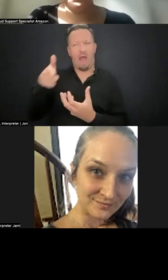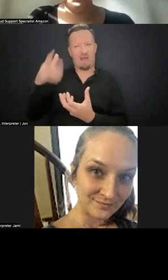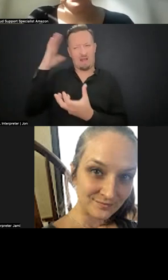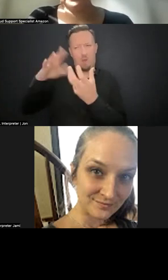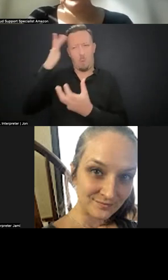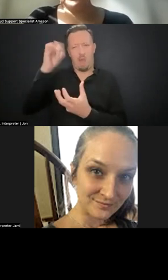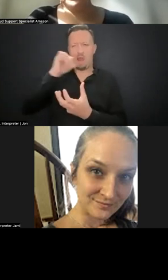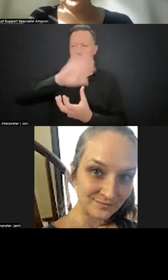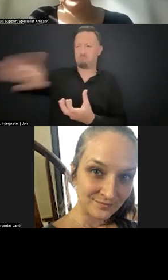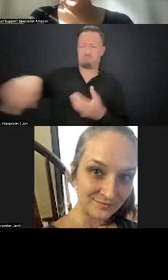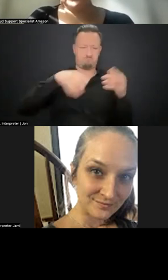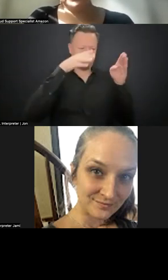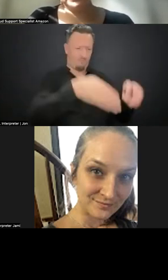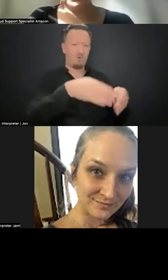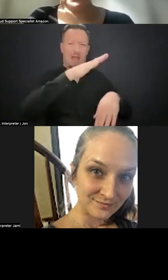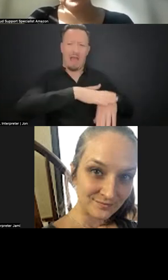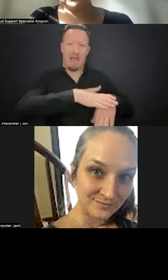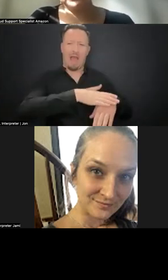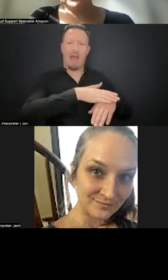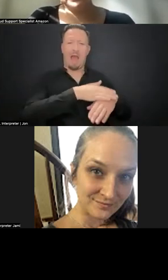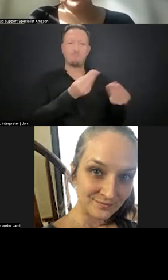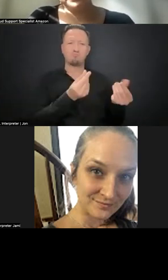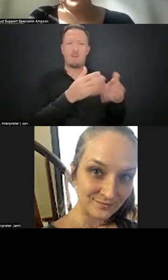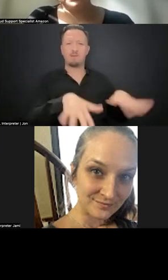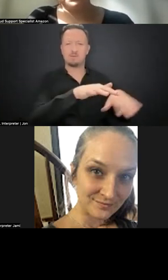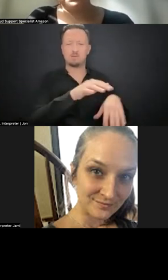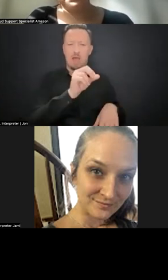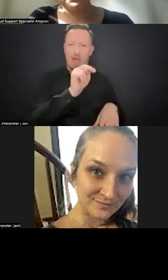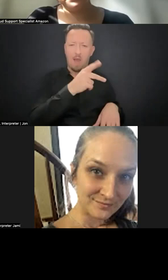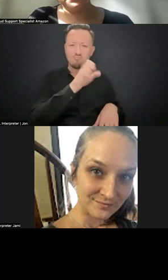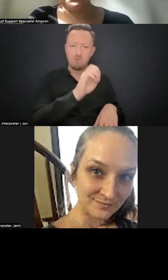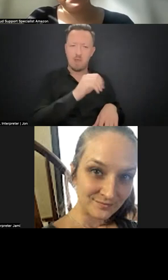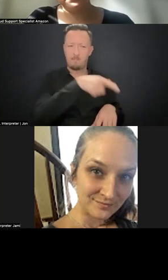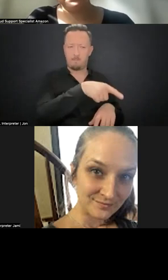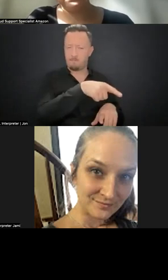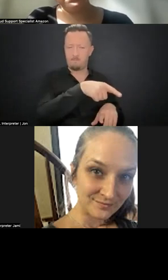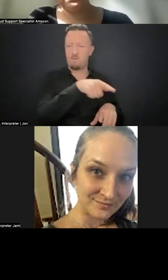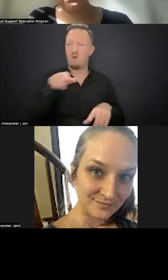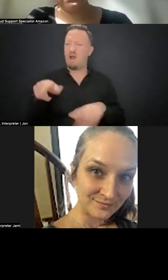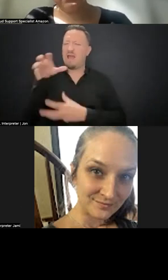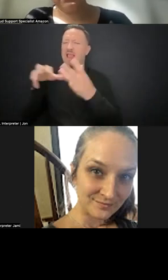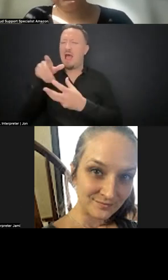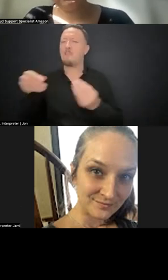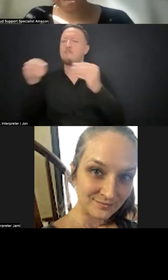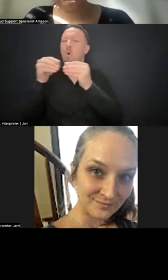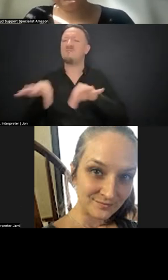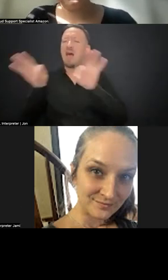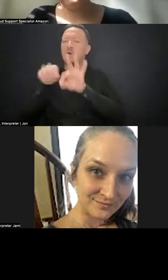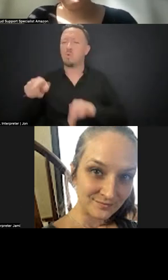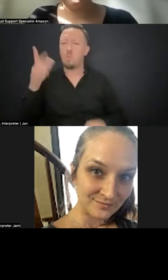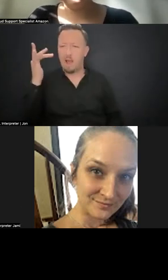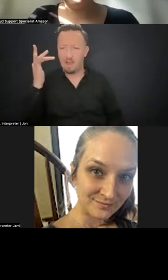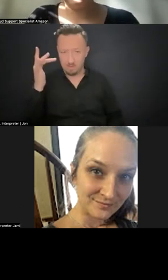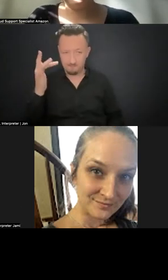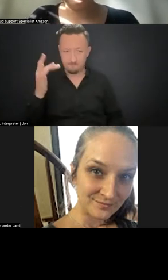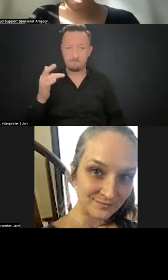on-premise? What value do you get from the cloud computing model? And then finally, this